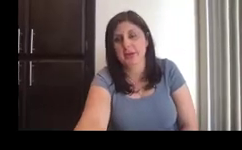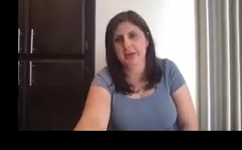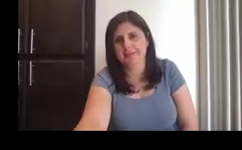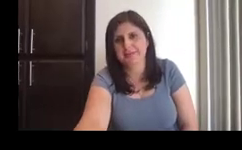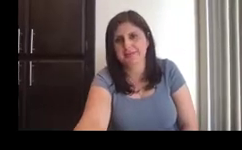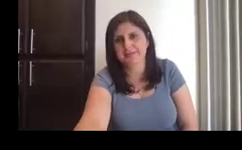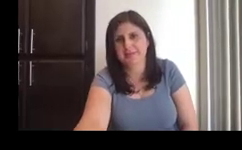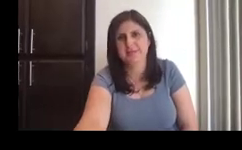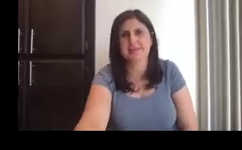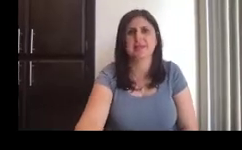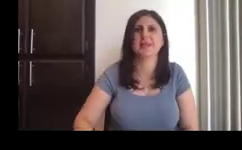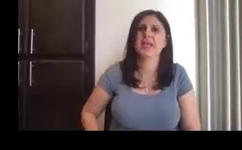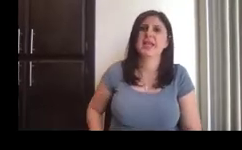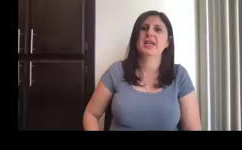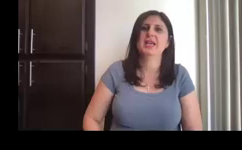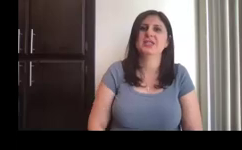All right.